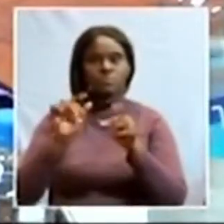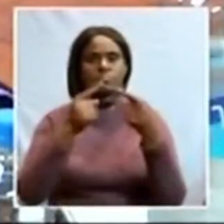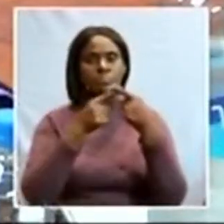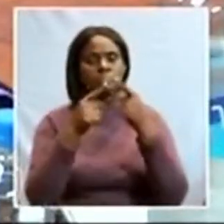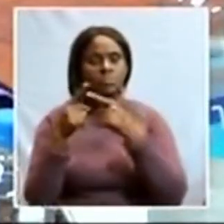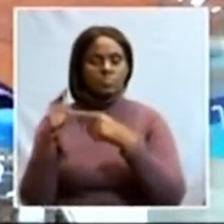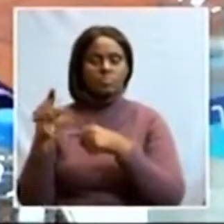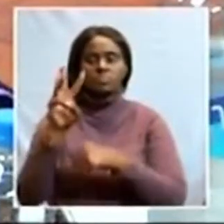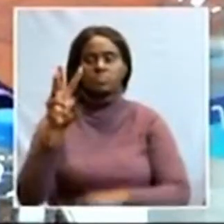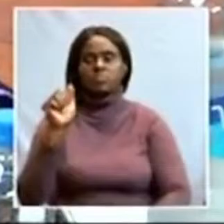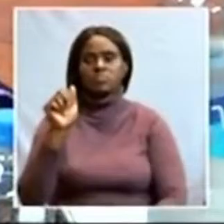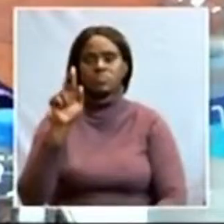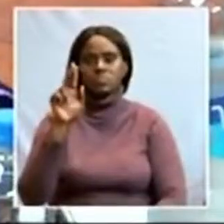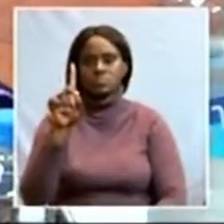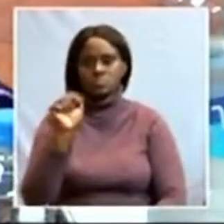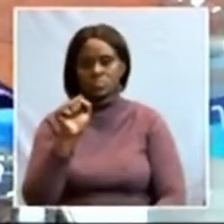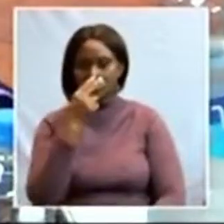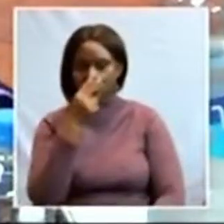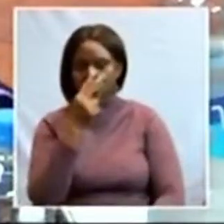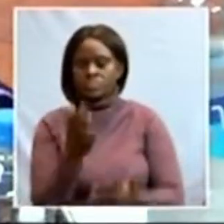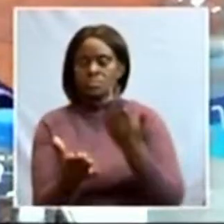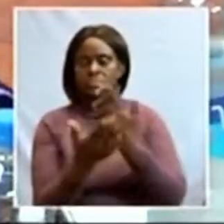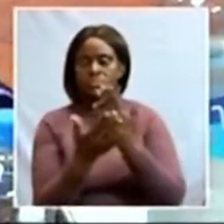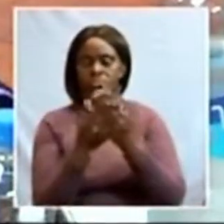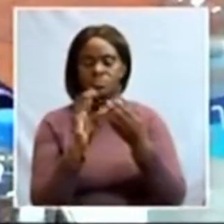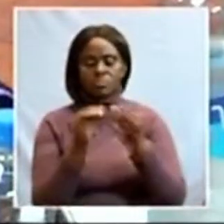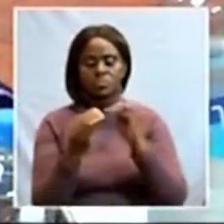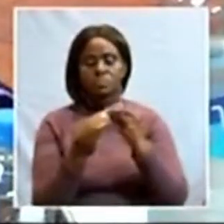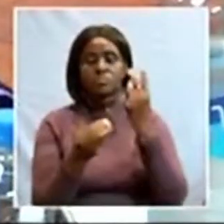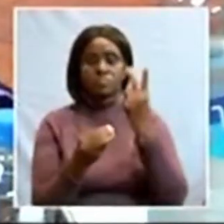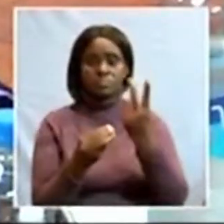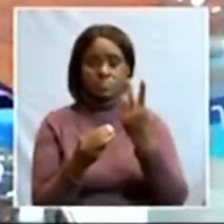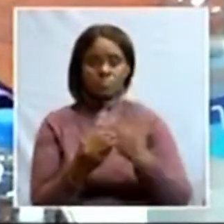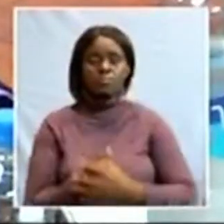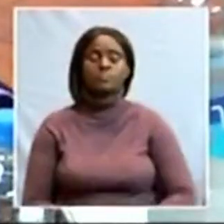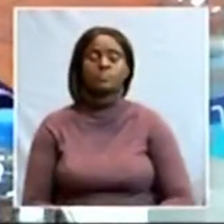respective wards. See Appendix 2